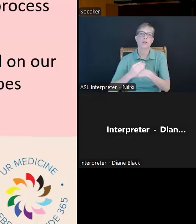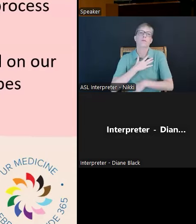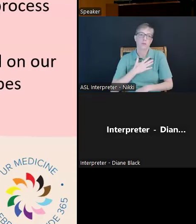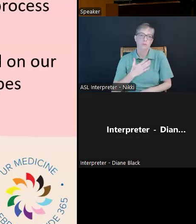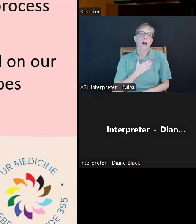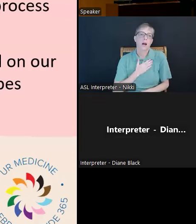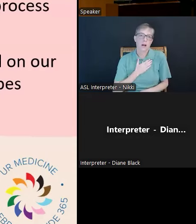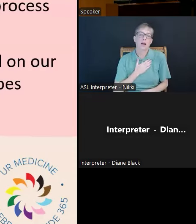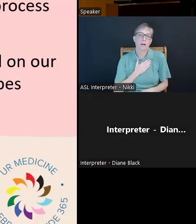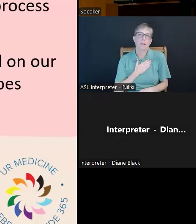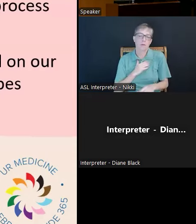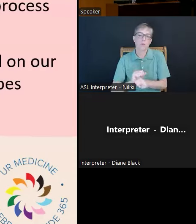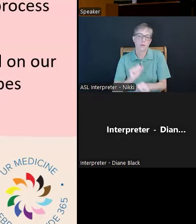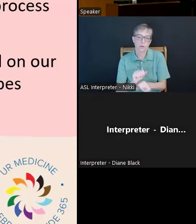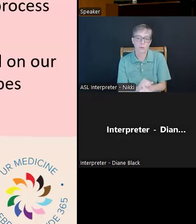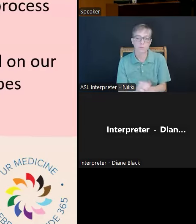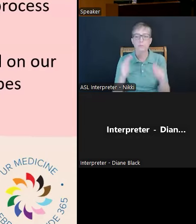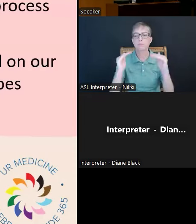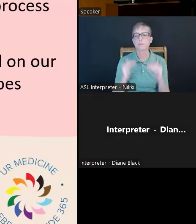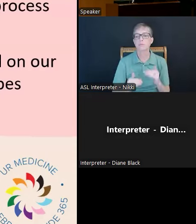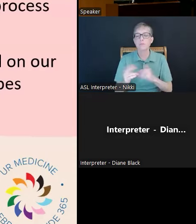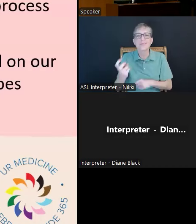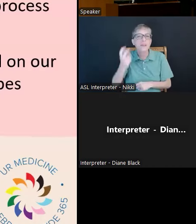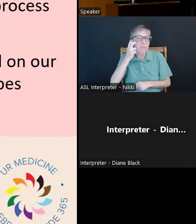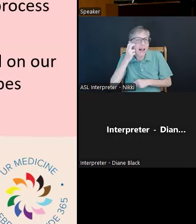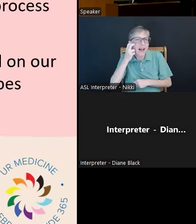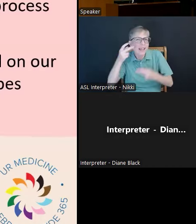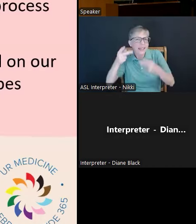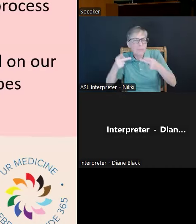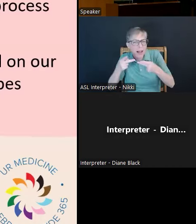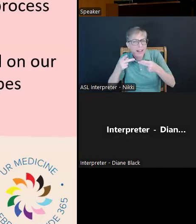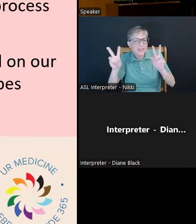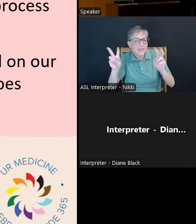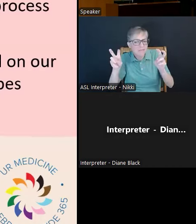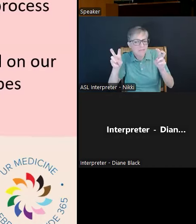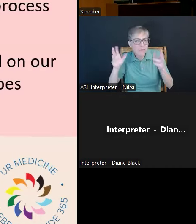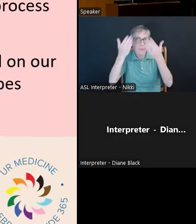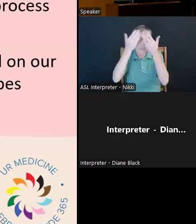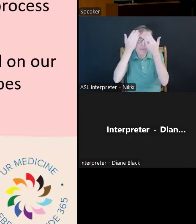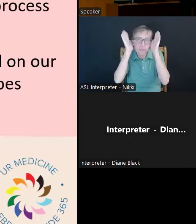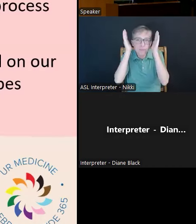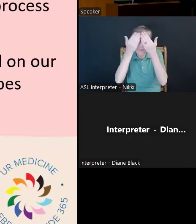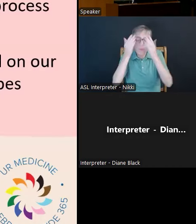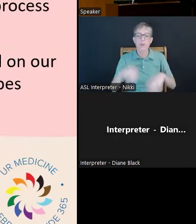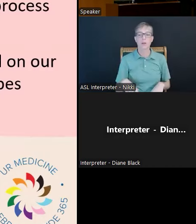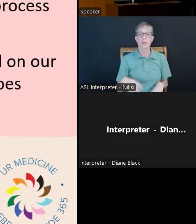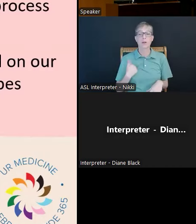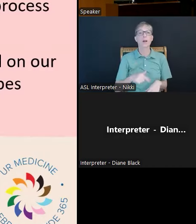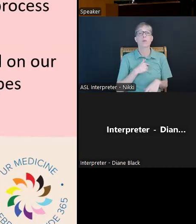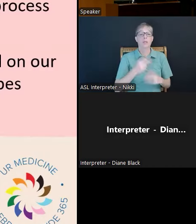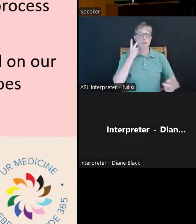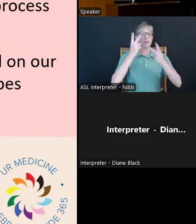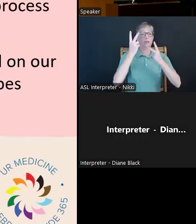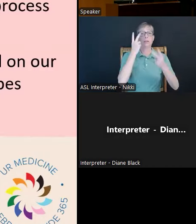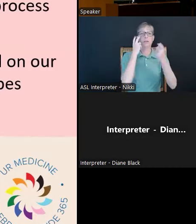So I want to talk a little bit about blind spots. We literally receive millions of pieces of information every second. I am looking in